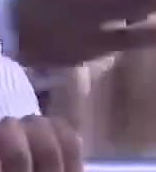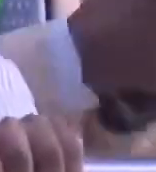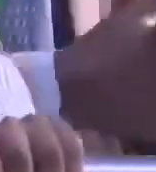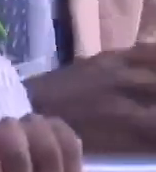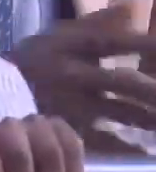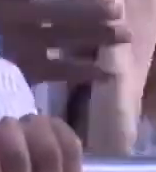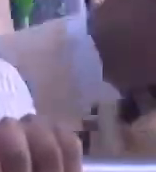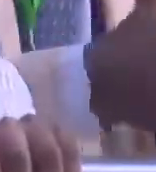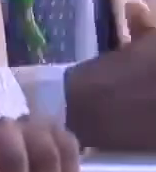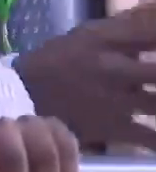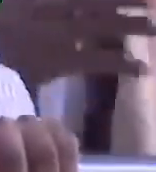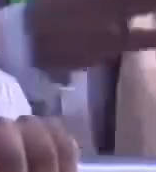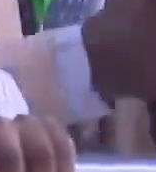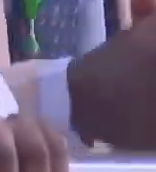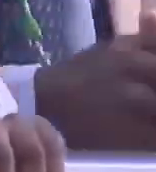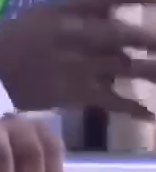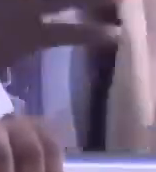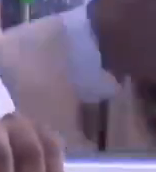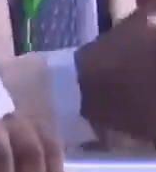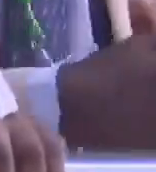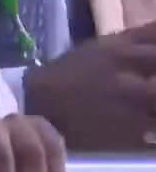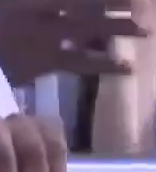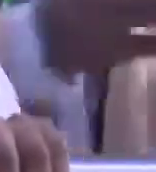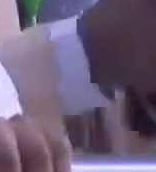Thank you, Daddy.